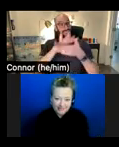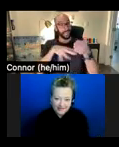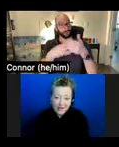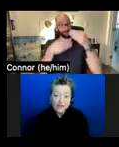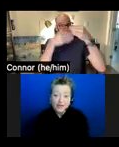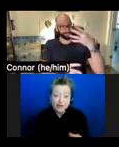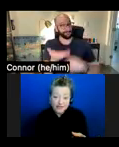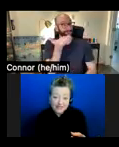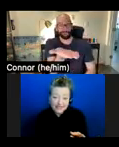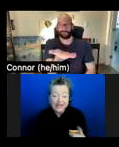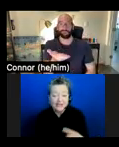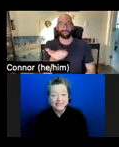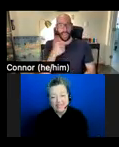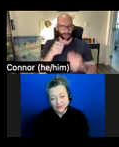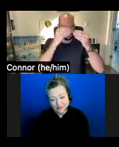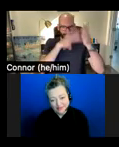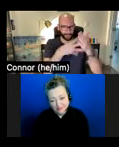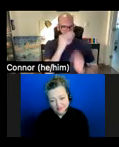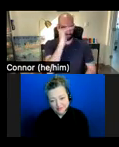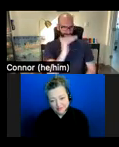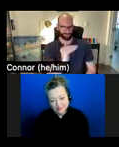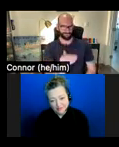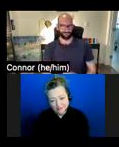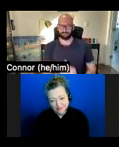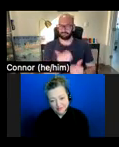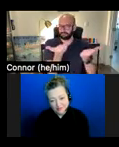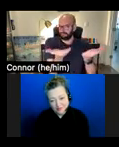time. You can also see it under the scheduled.